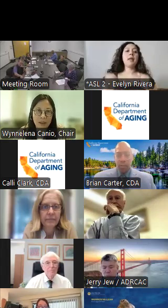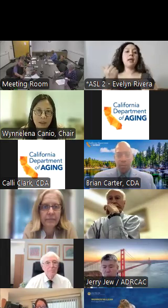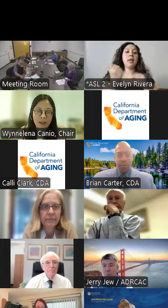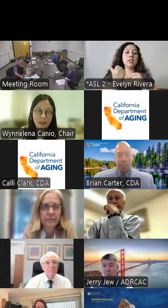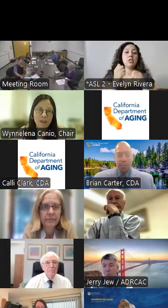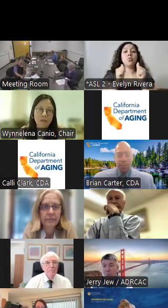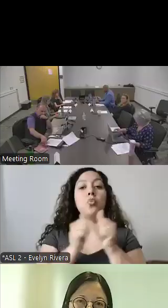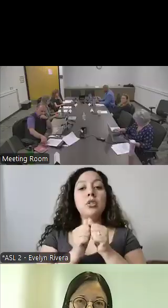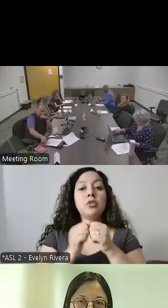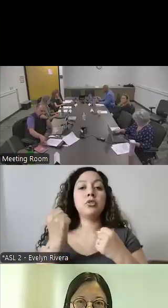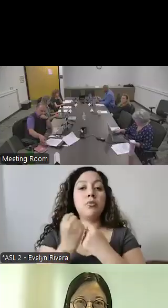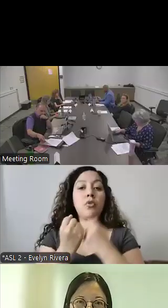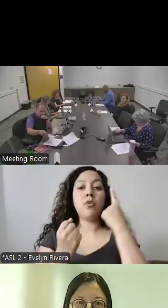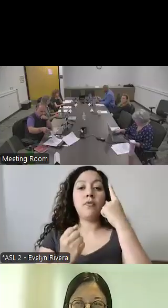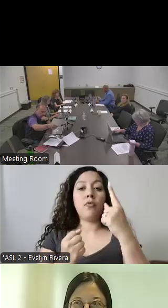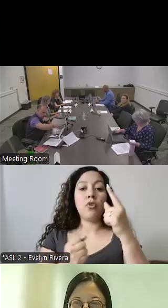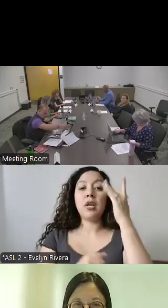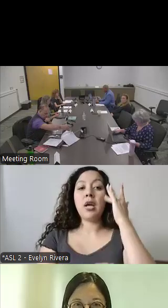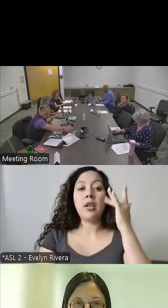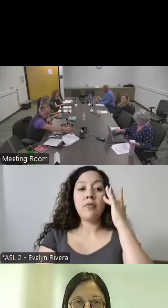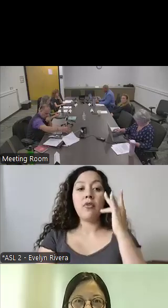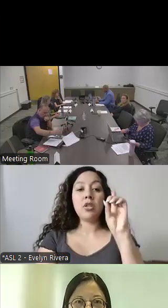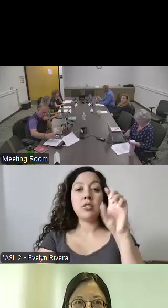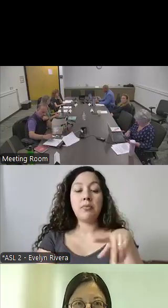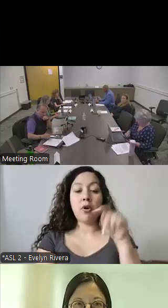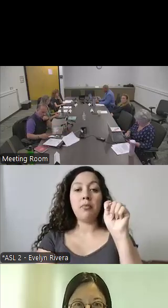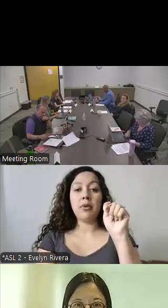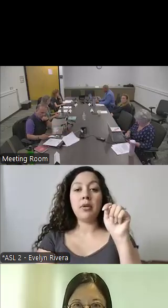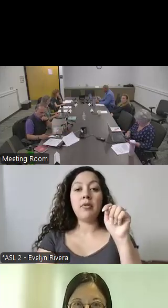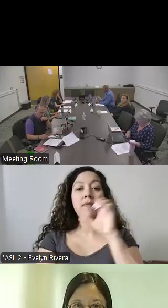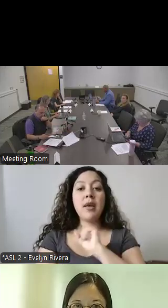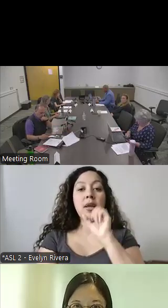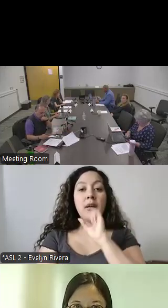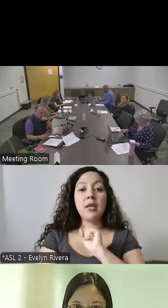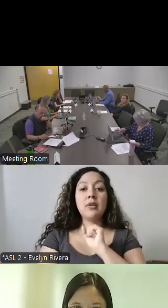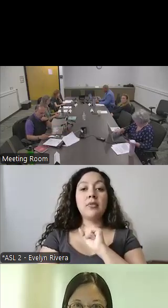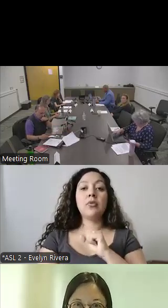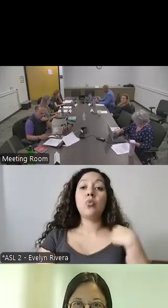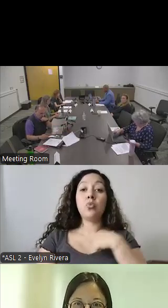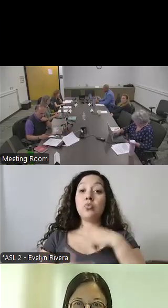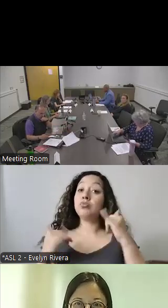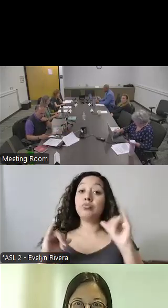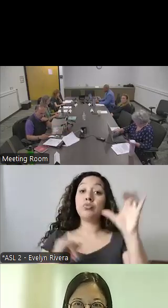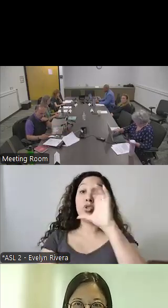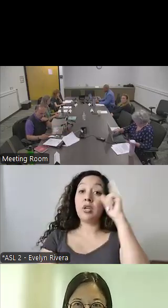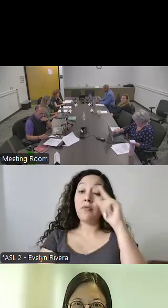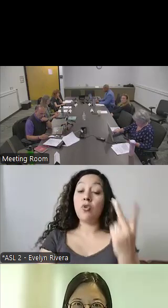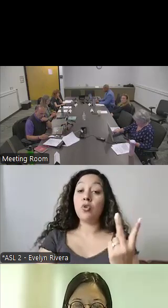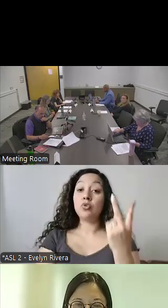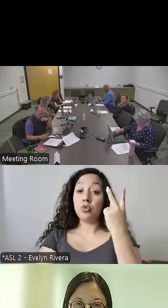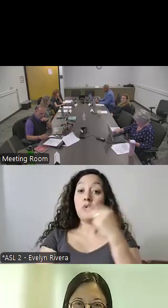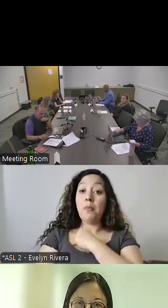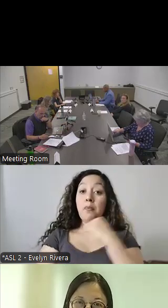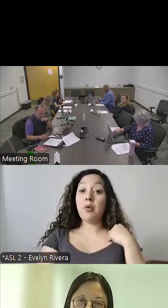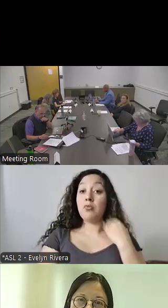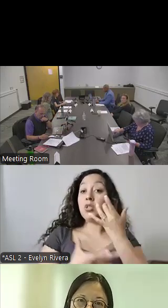the California Department of Aging, is still seeking to fill up 2 seats on the Alzheimer's disease and